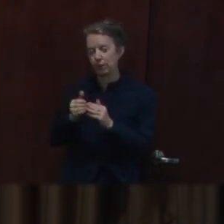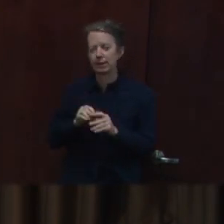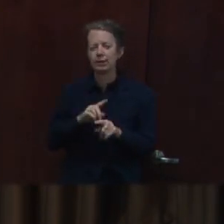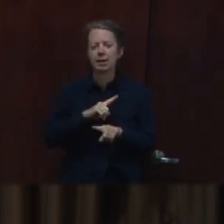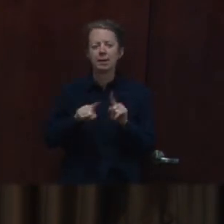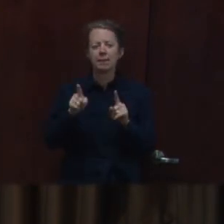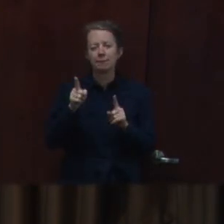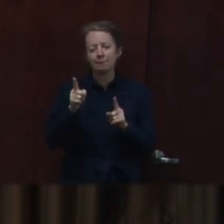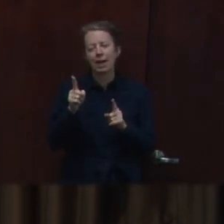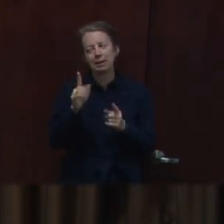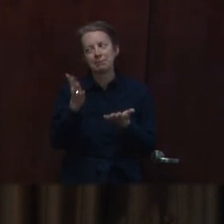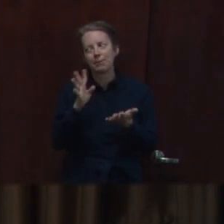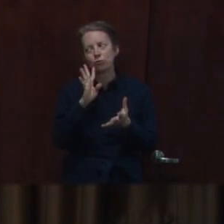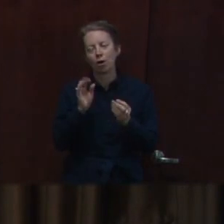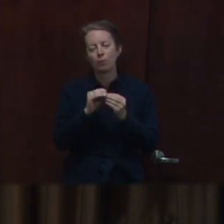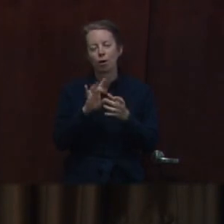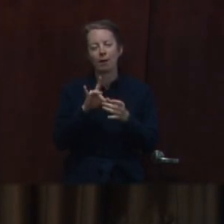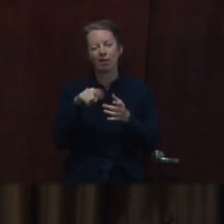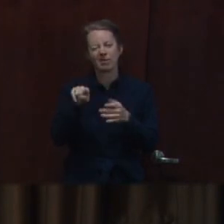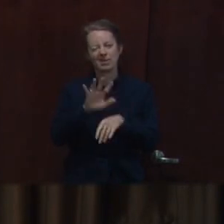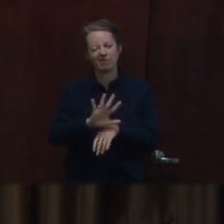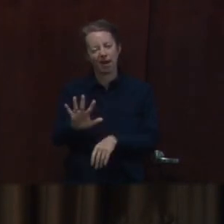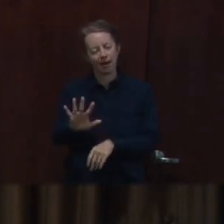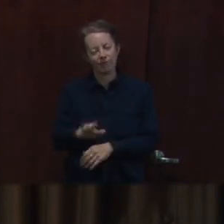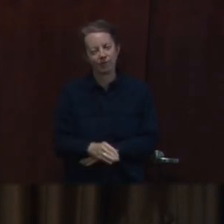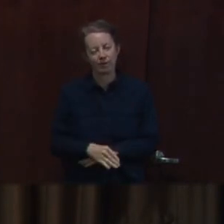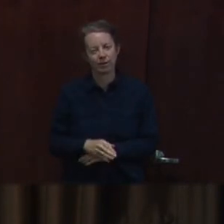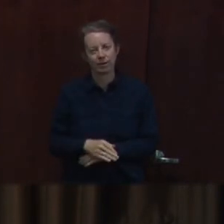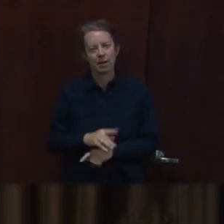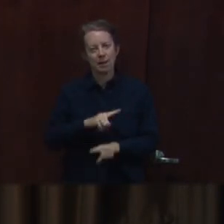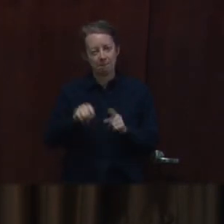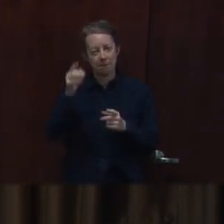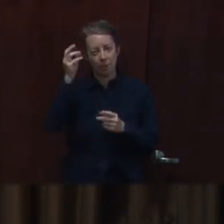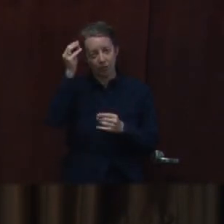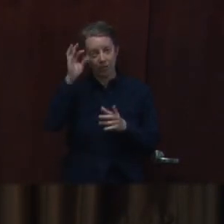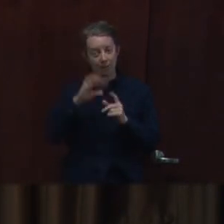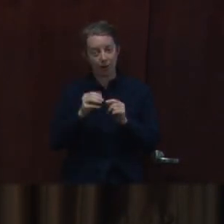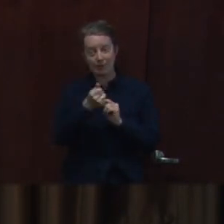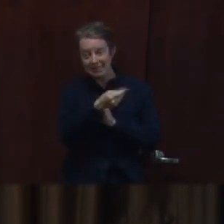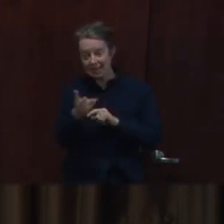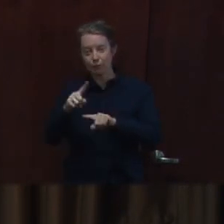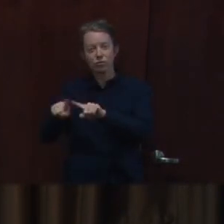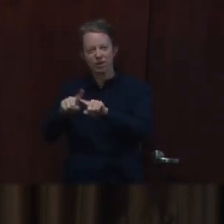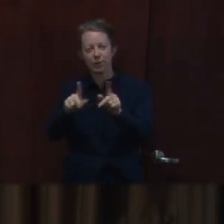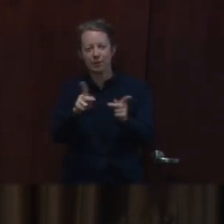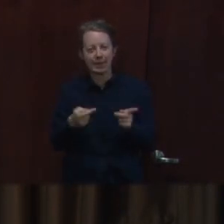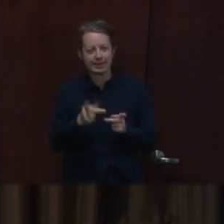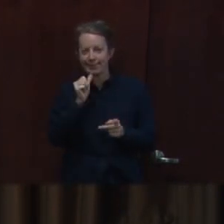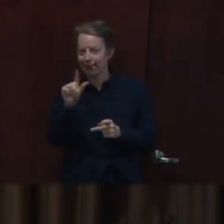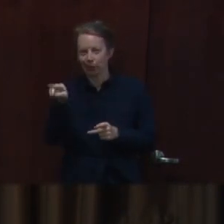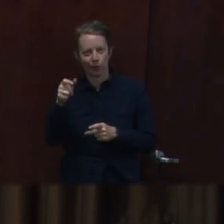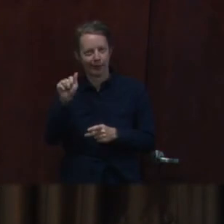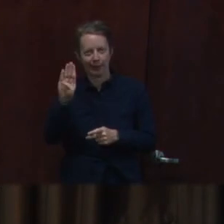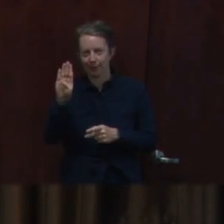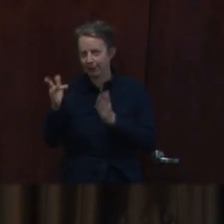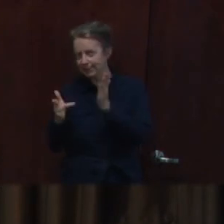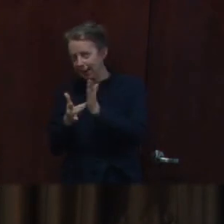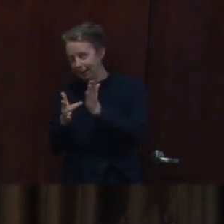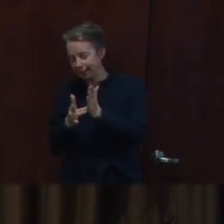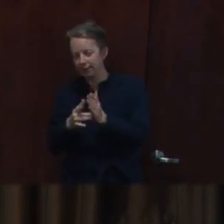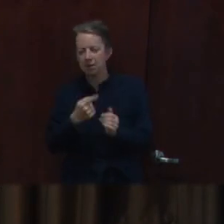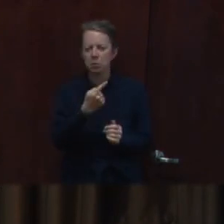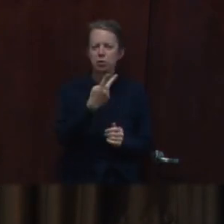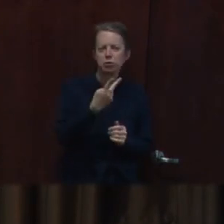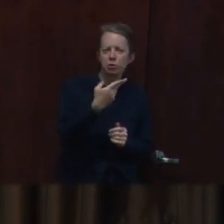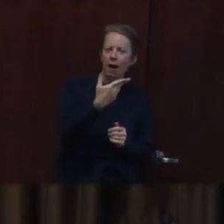at 5 o'clock. But I think when we're looking at multiple sites where we have not just AB Tech, but 1 or 2 vehicle-based